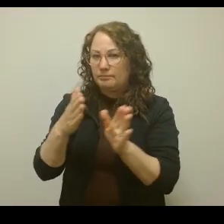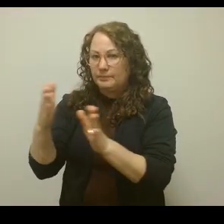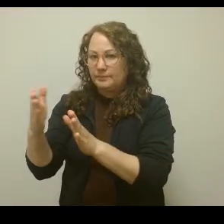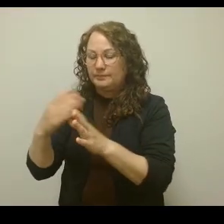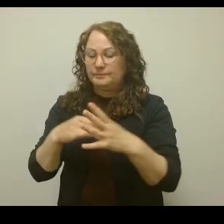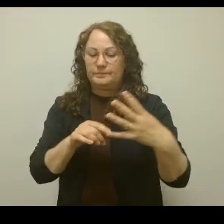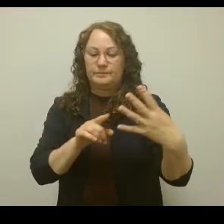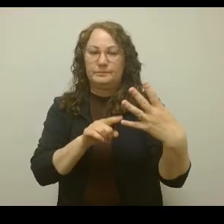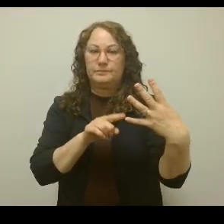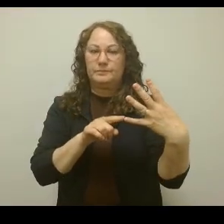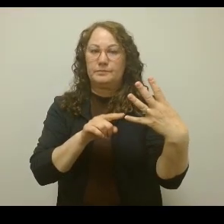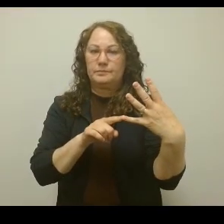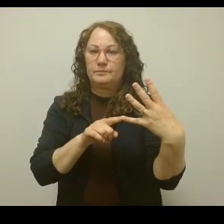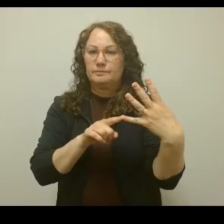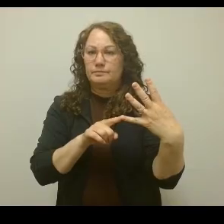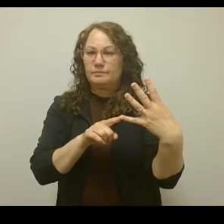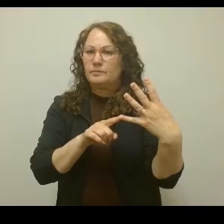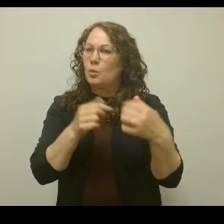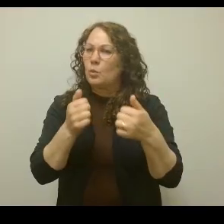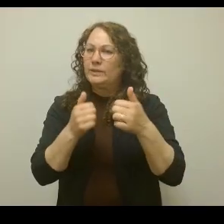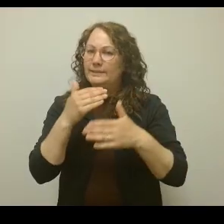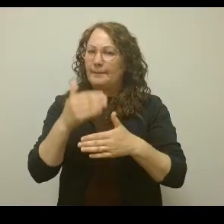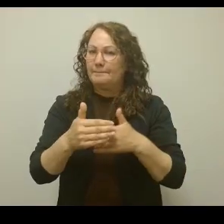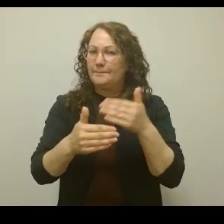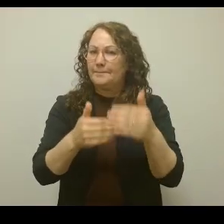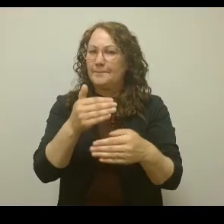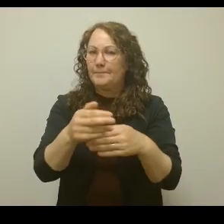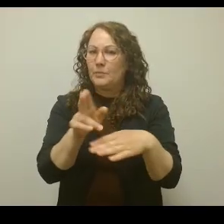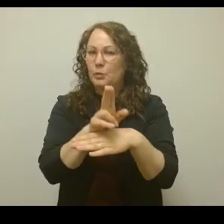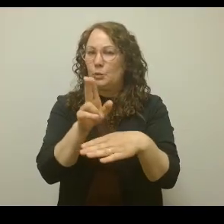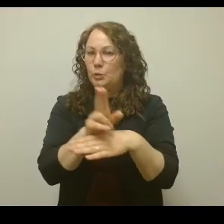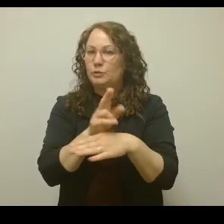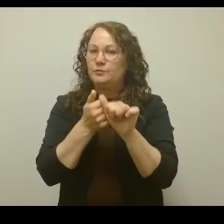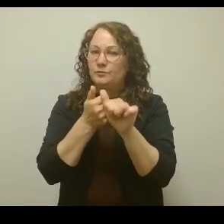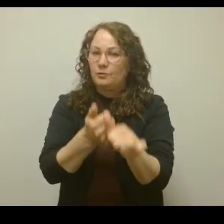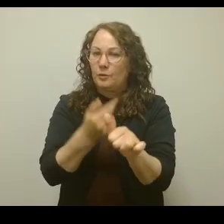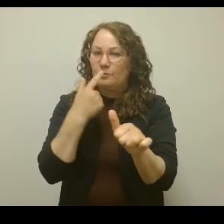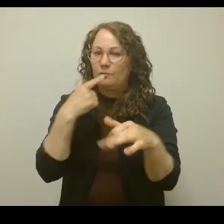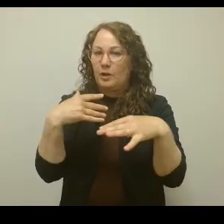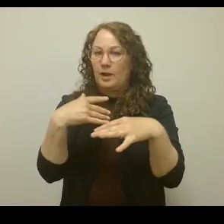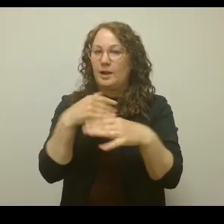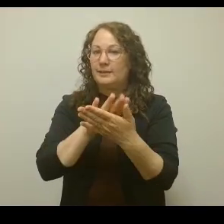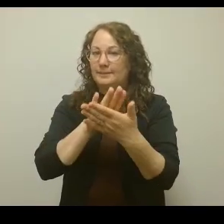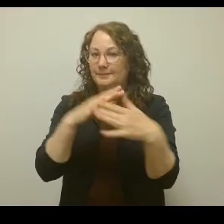And what steps can I use to write an academic summary?